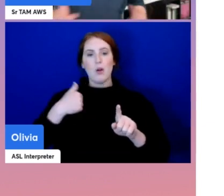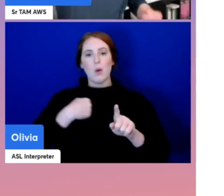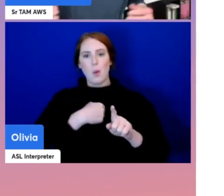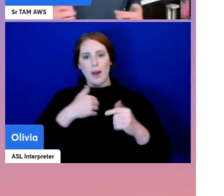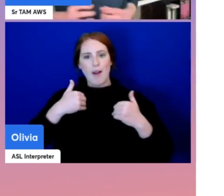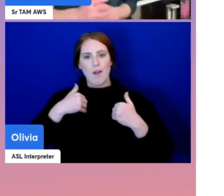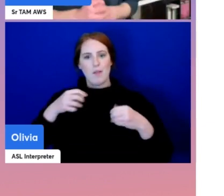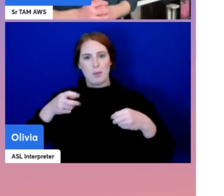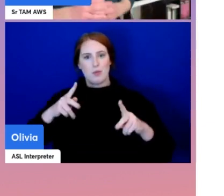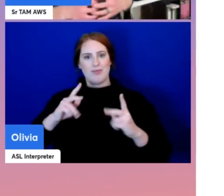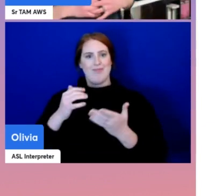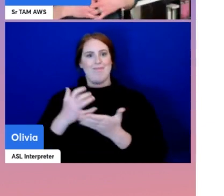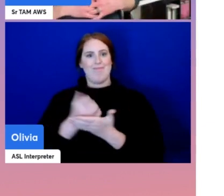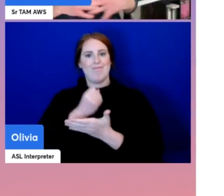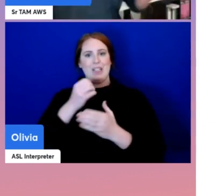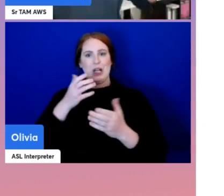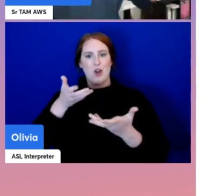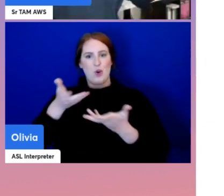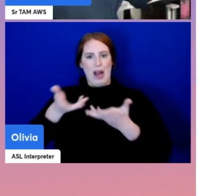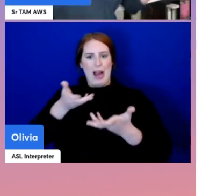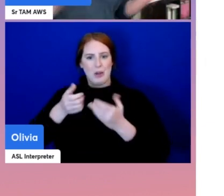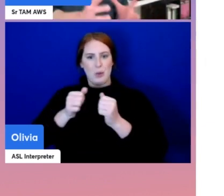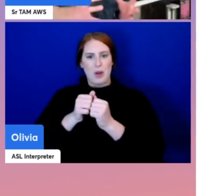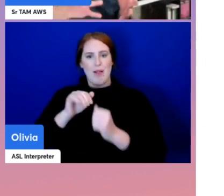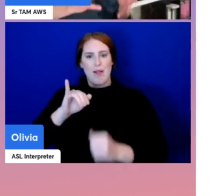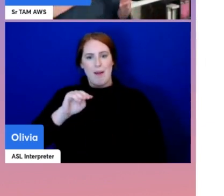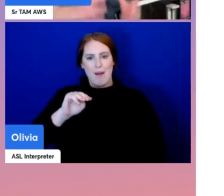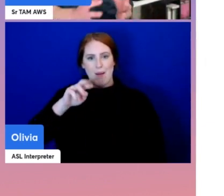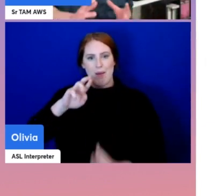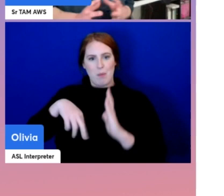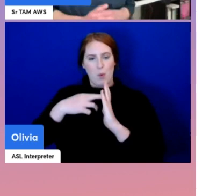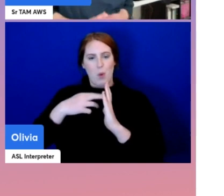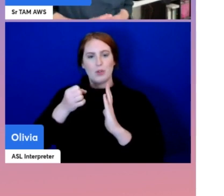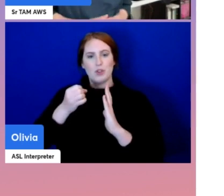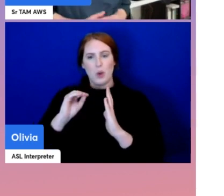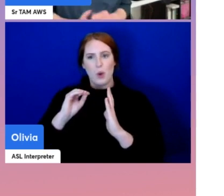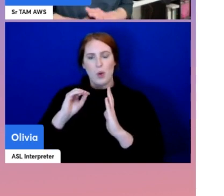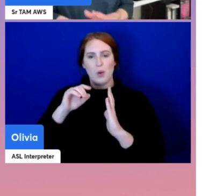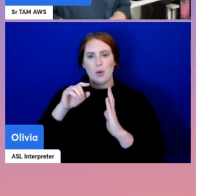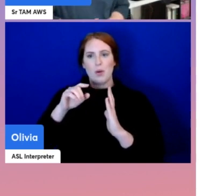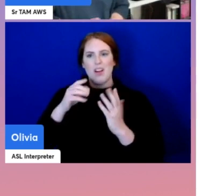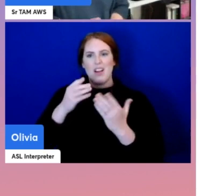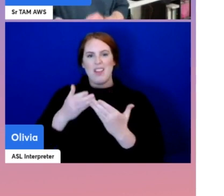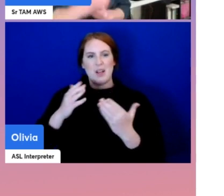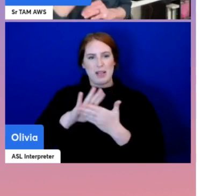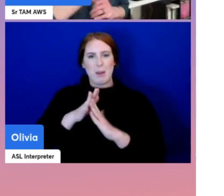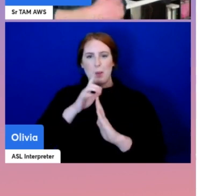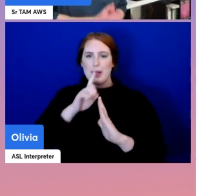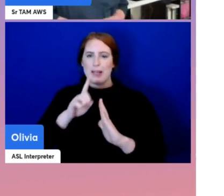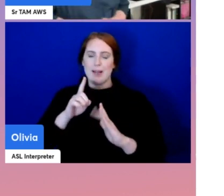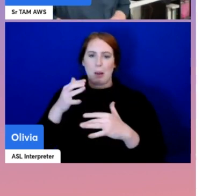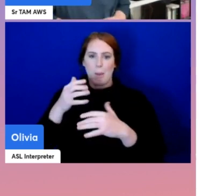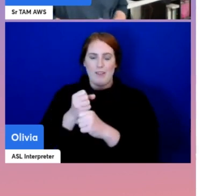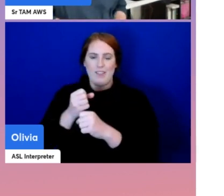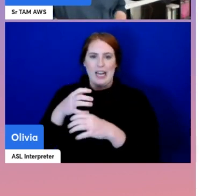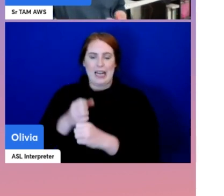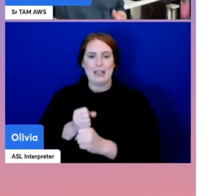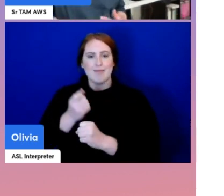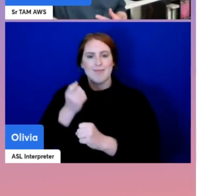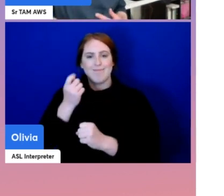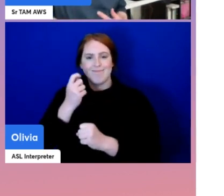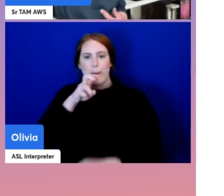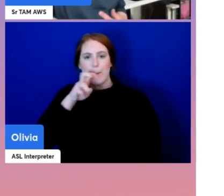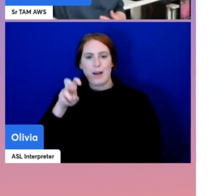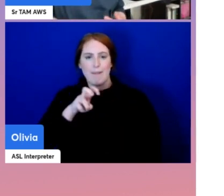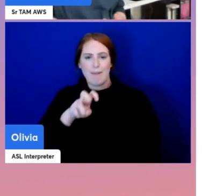with IAM roles anywhere. And this is where things get sort of very abbreviated. The Python script that you see